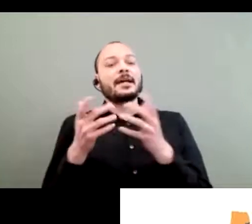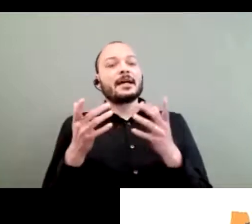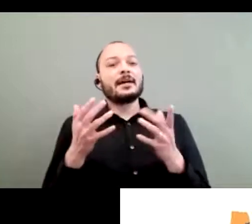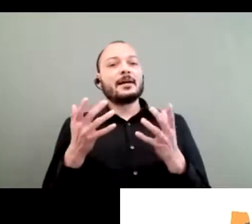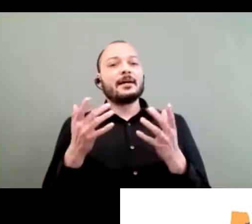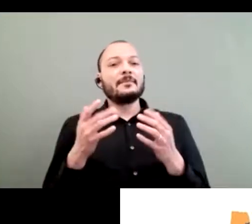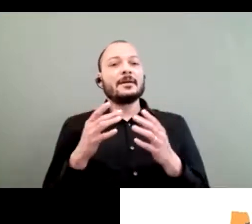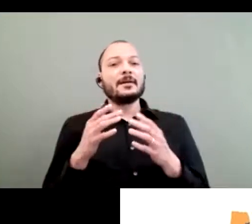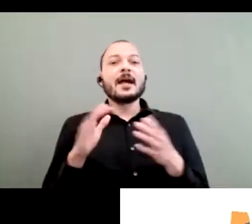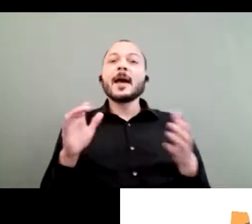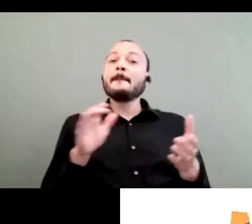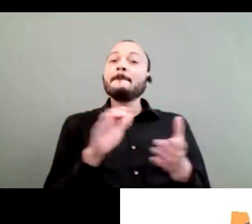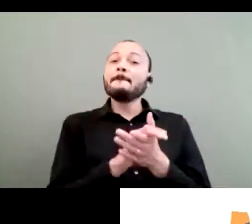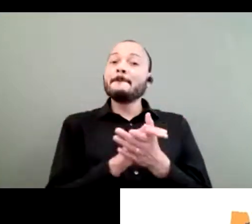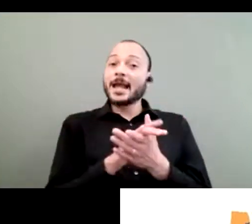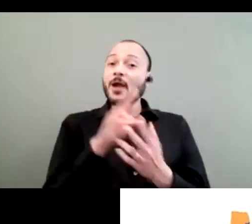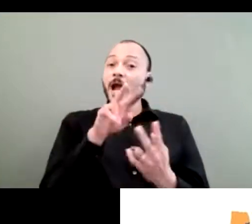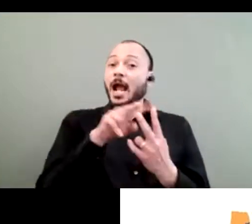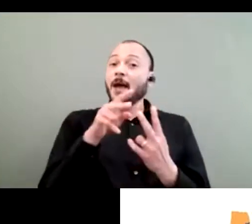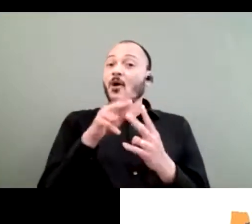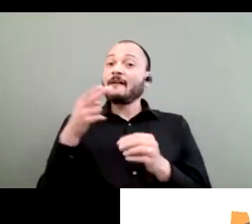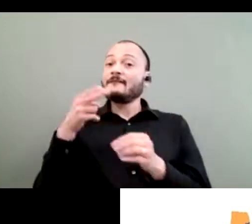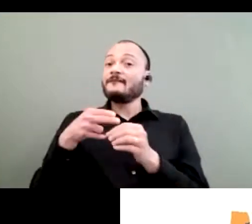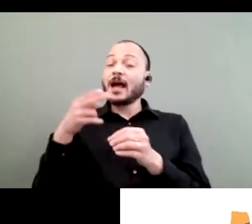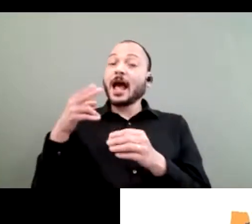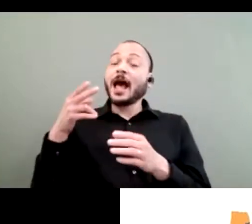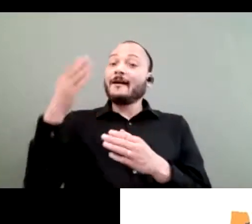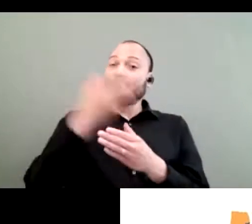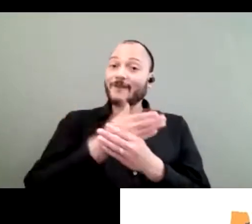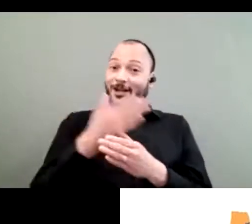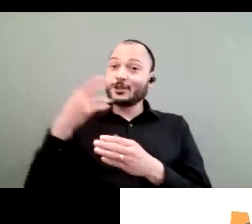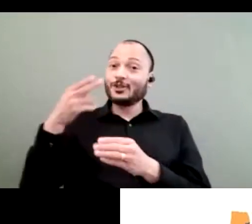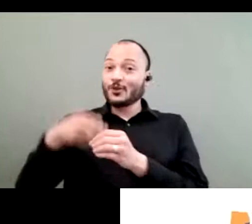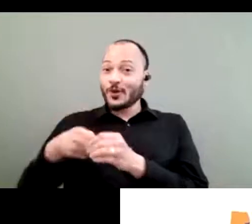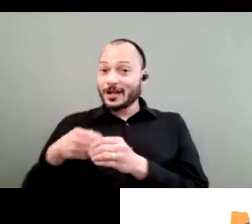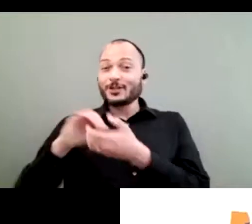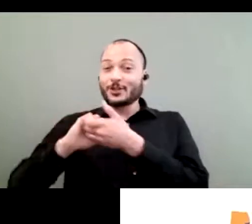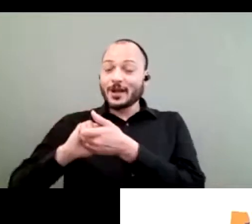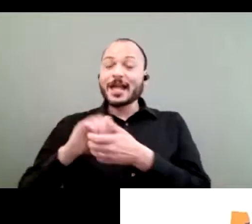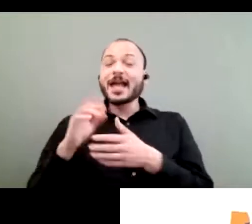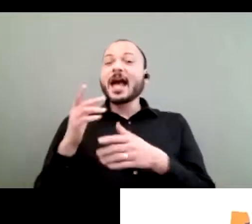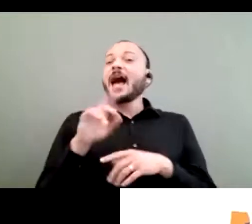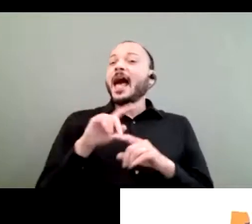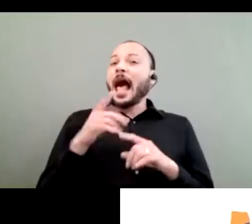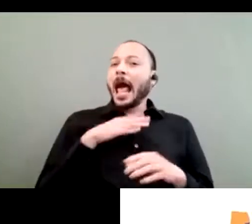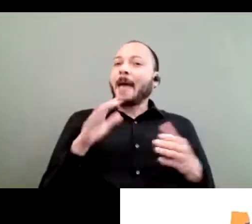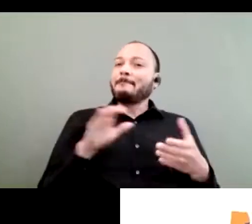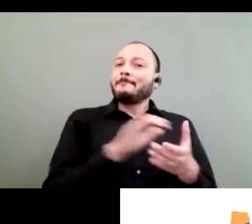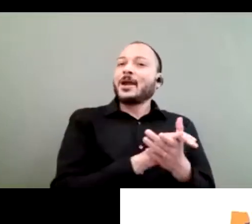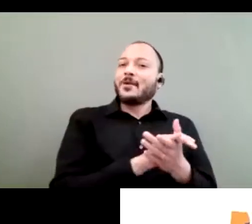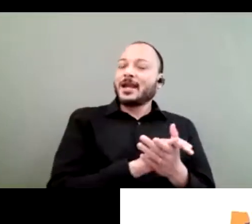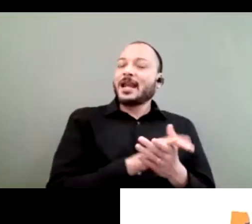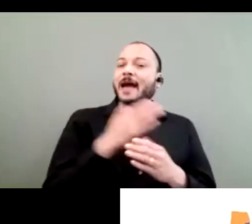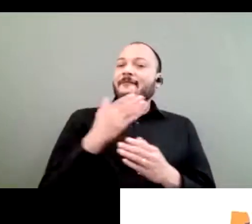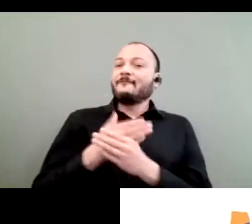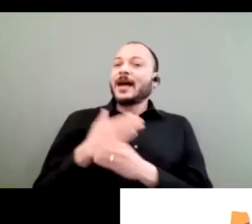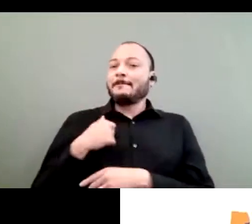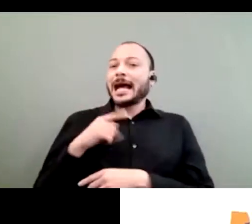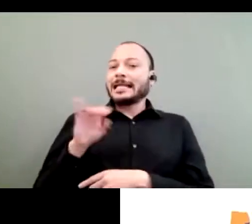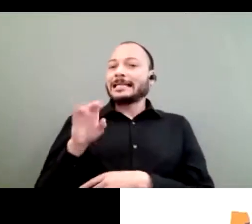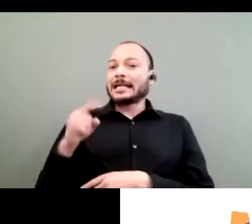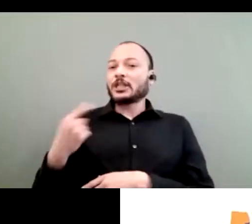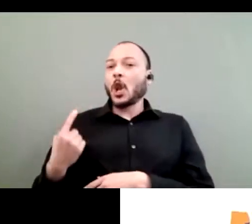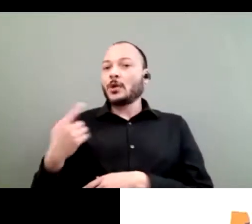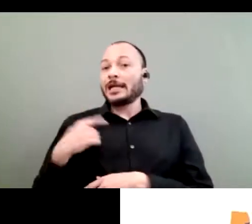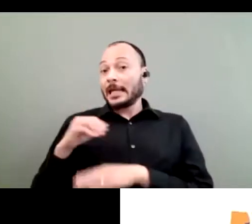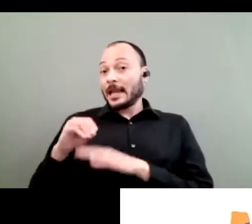married couples filing jointly, or one question we got ahead of time was, I'm married and filed my taxes alone. Can this affect us in the future? And I know there was